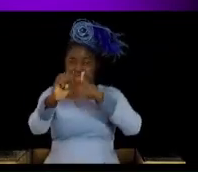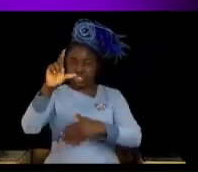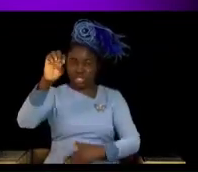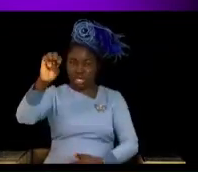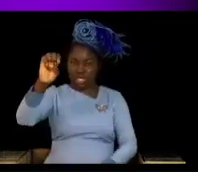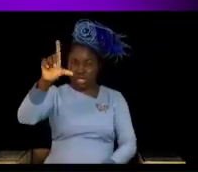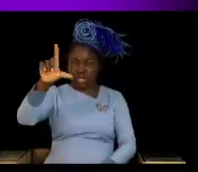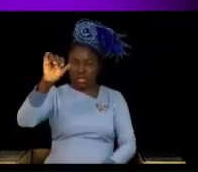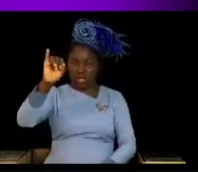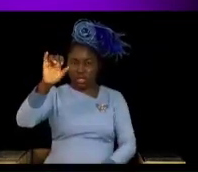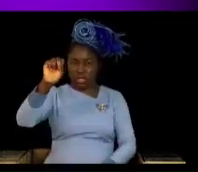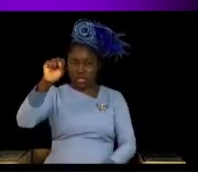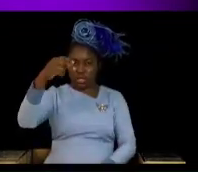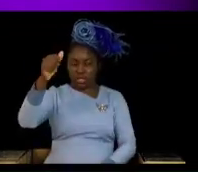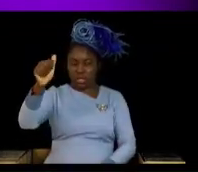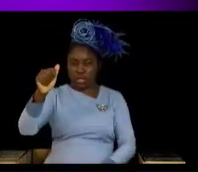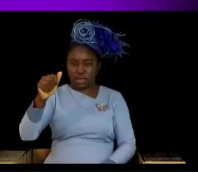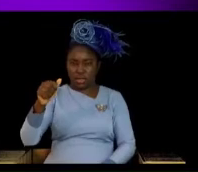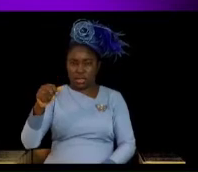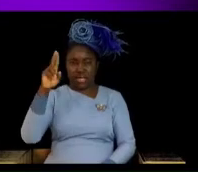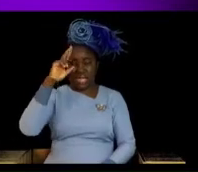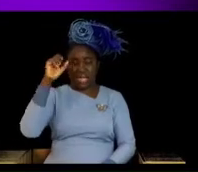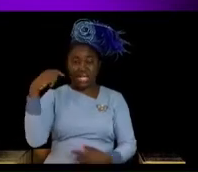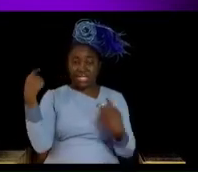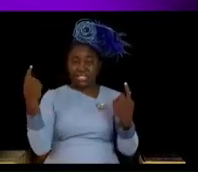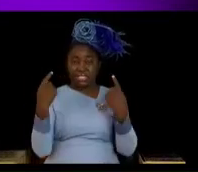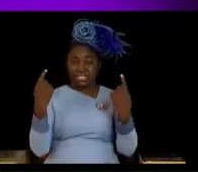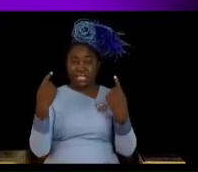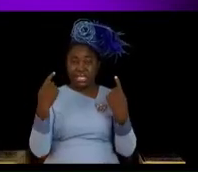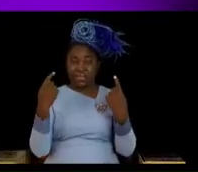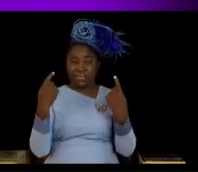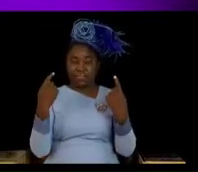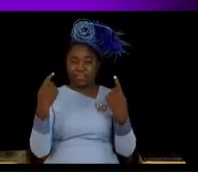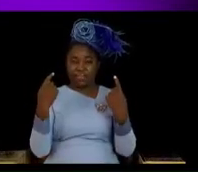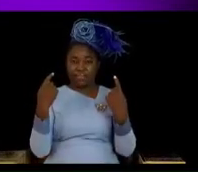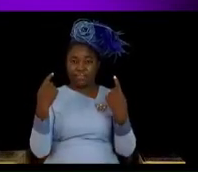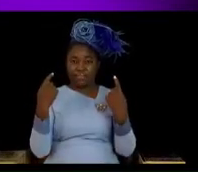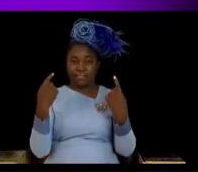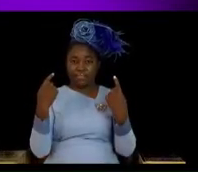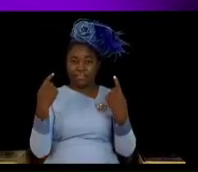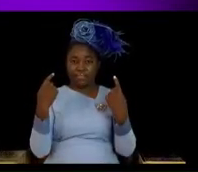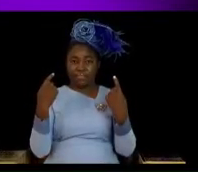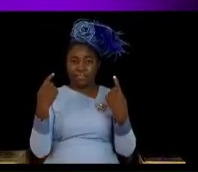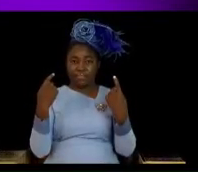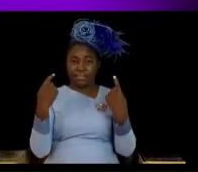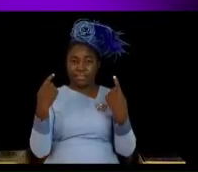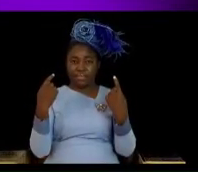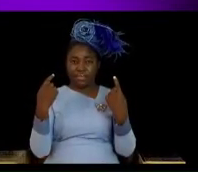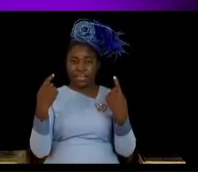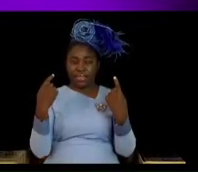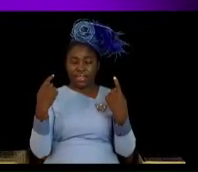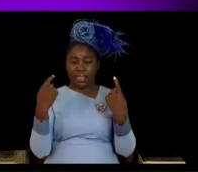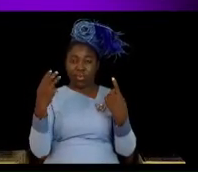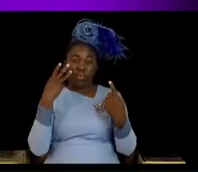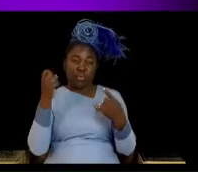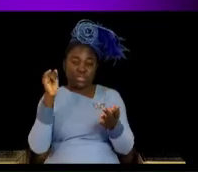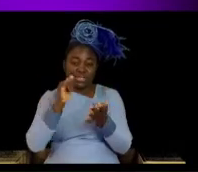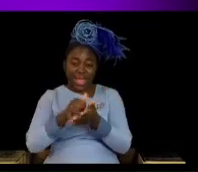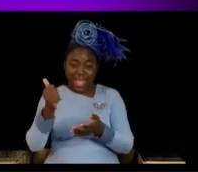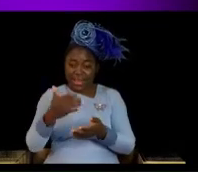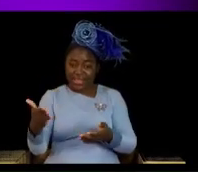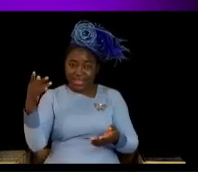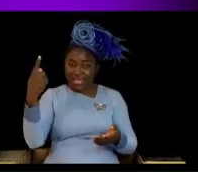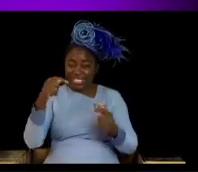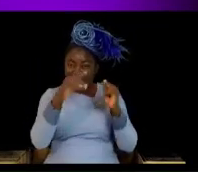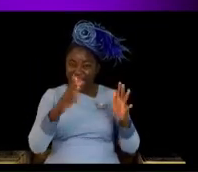his offense was anything the enemy was planning. He will have known it. And he will brief